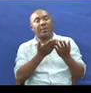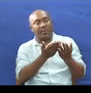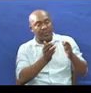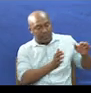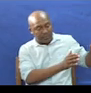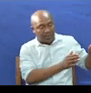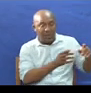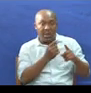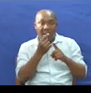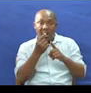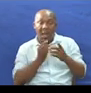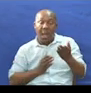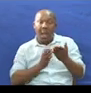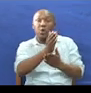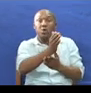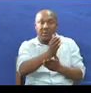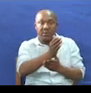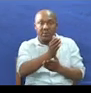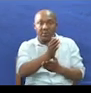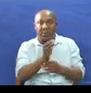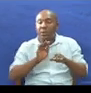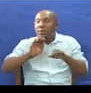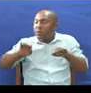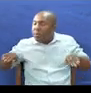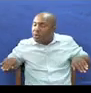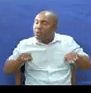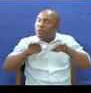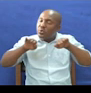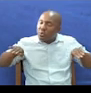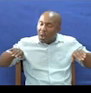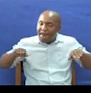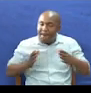She swam across the river.